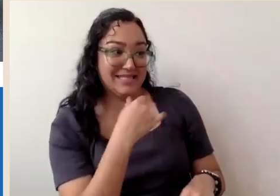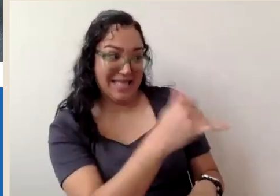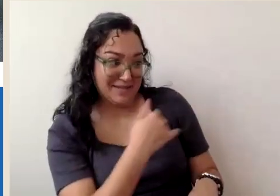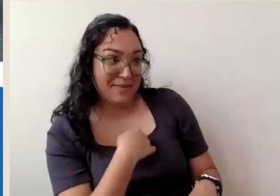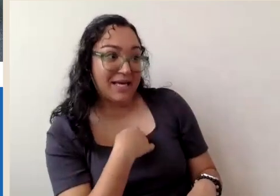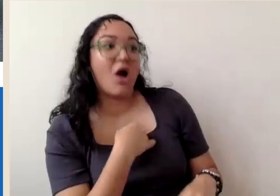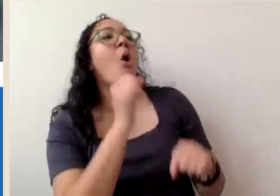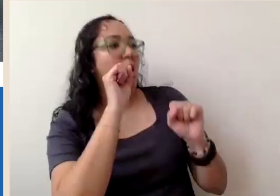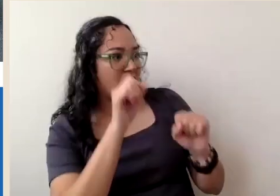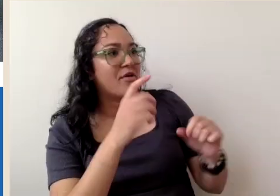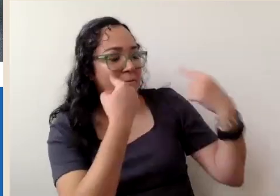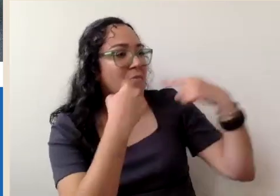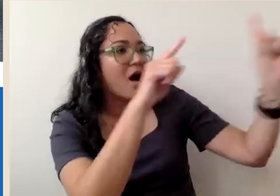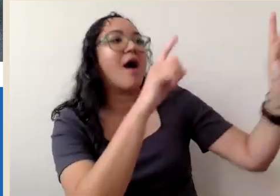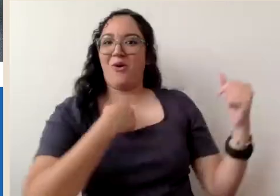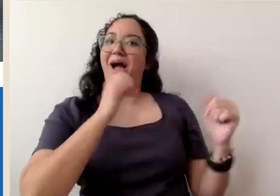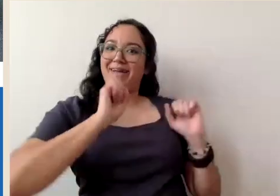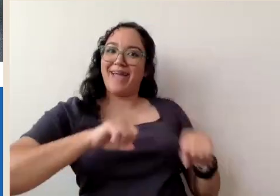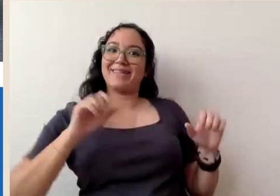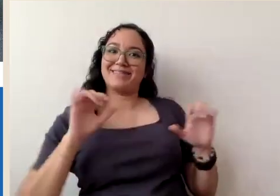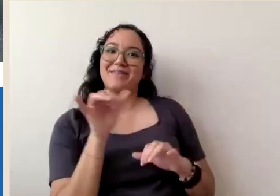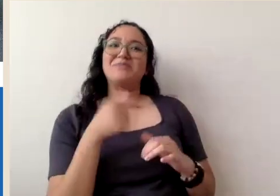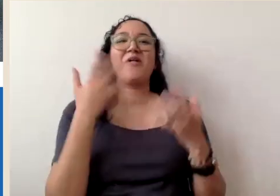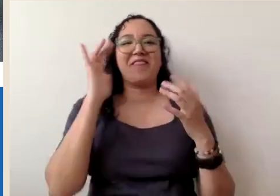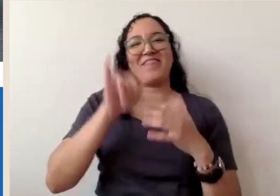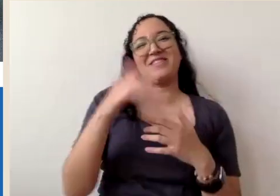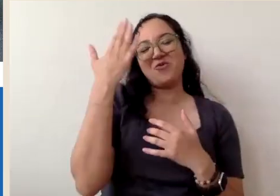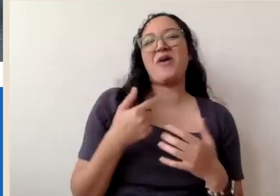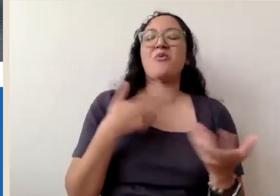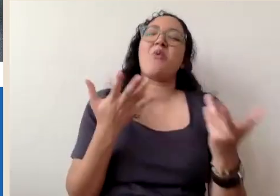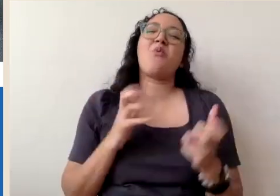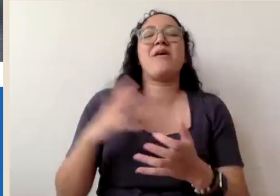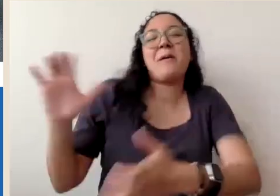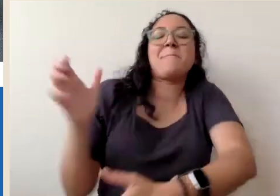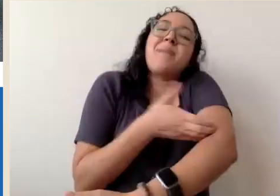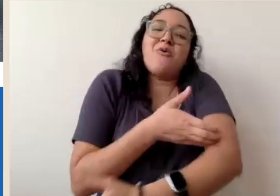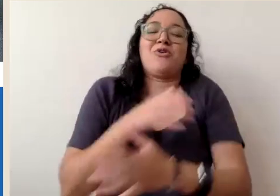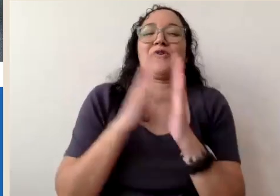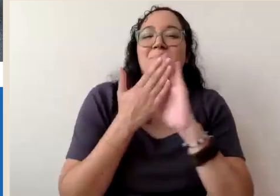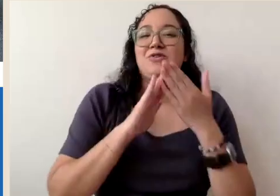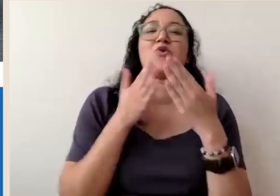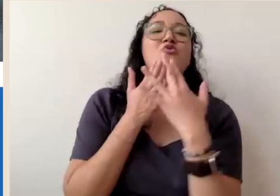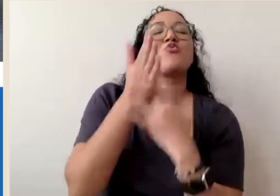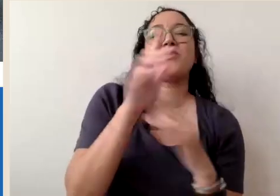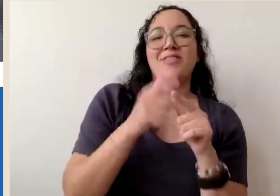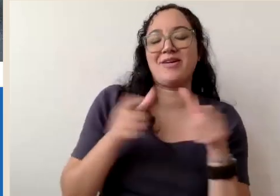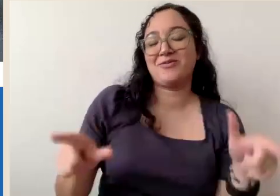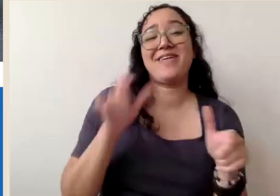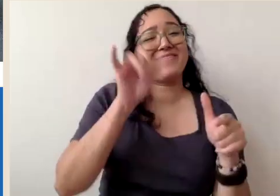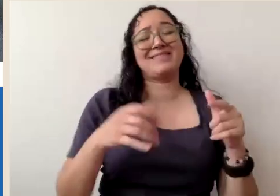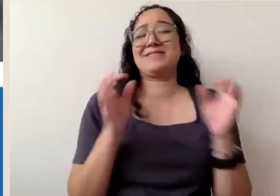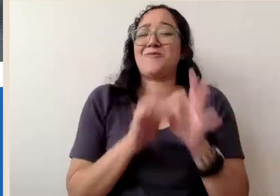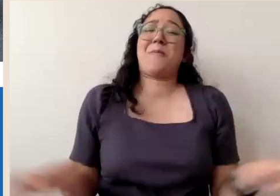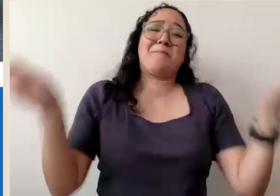well. And so that is something that we do, and that's why our tagline is empowering communities through language, is that something that's important to us,